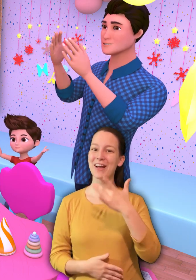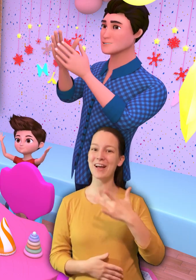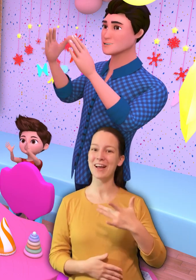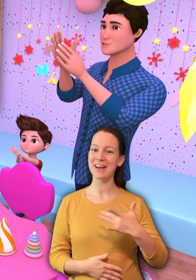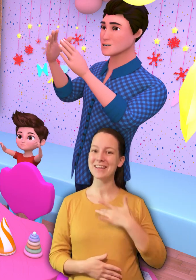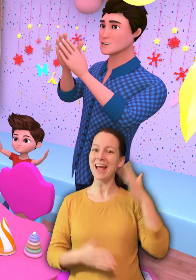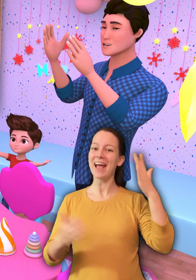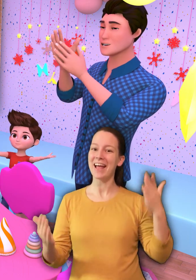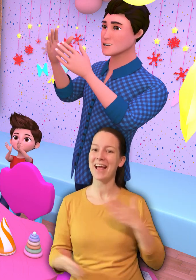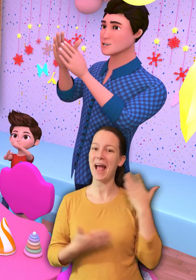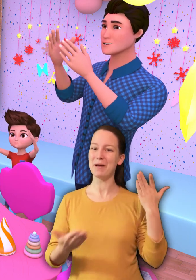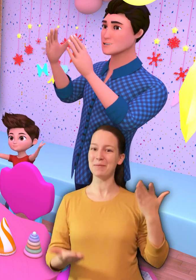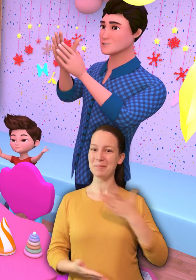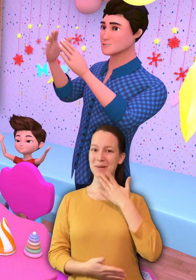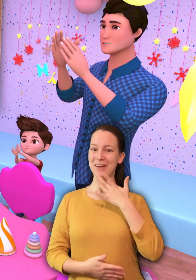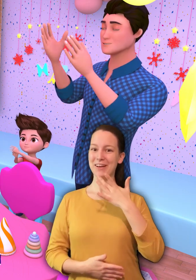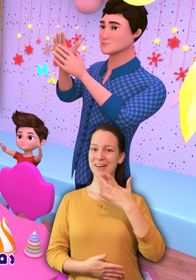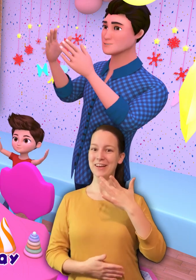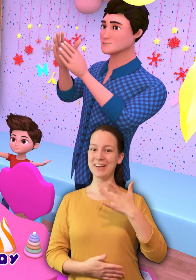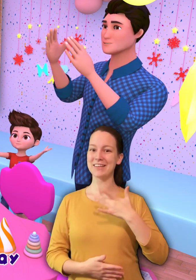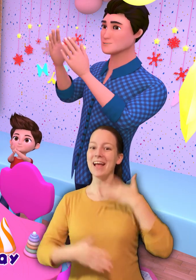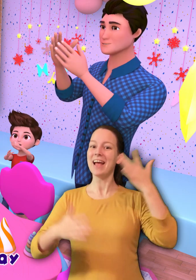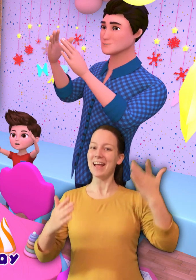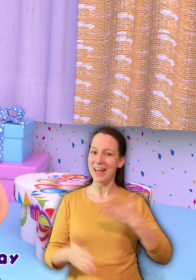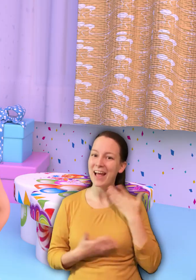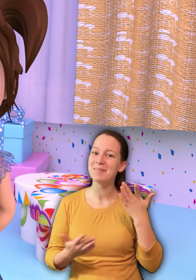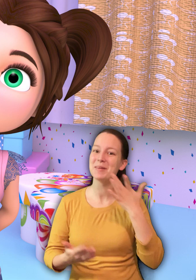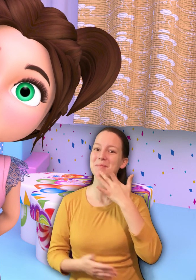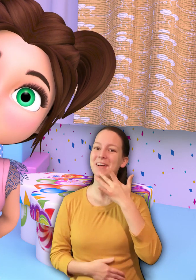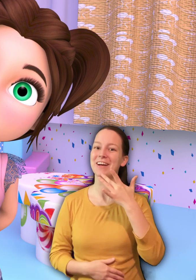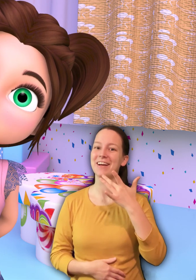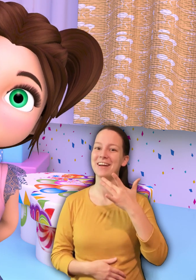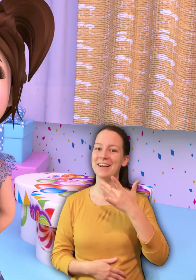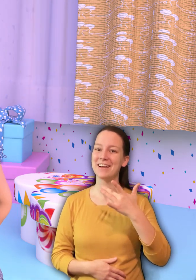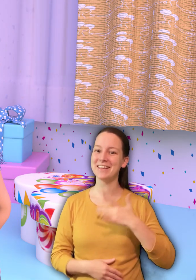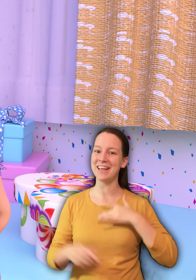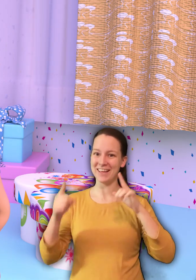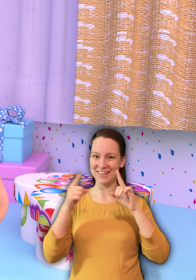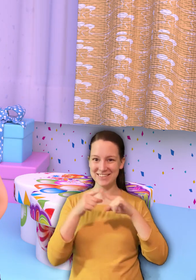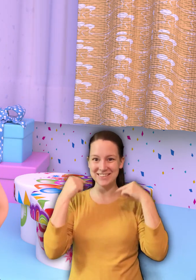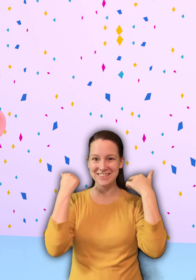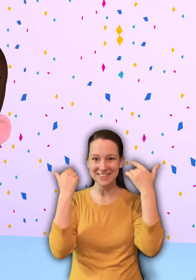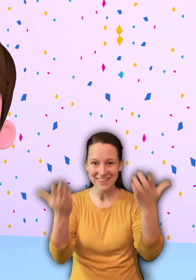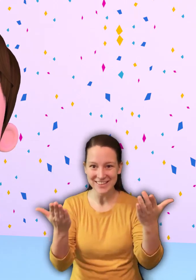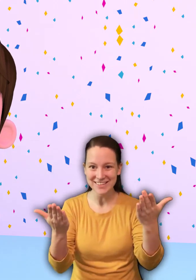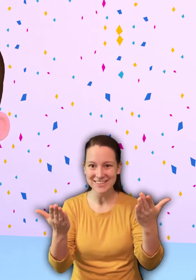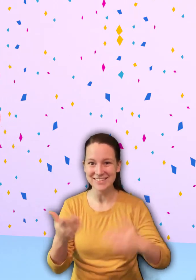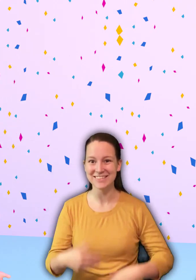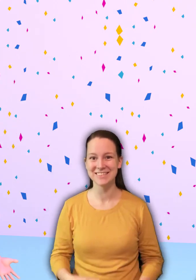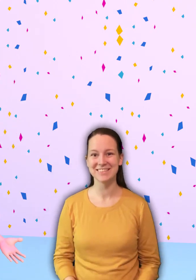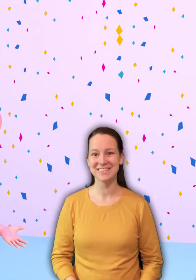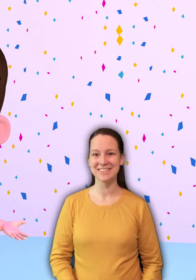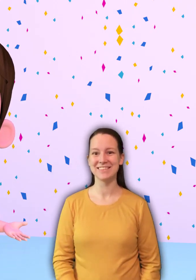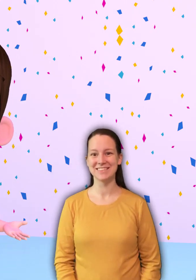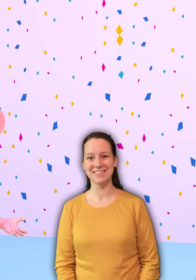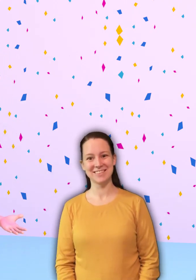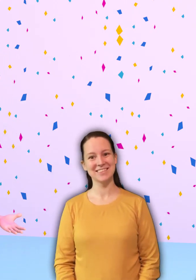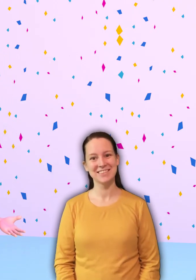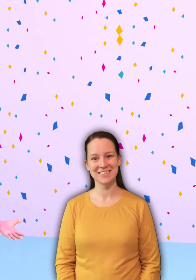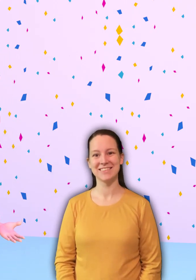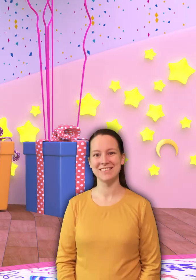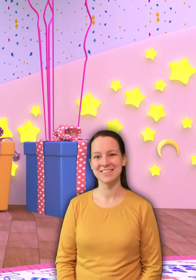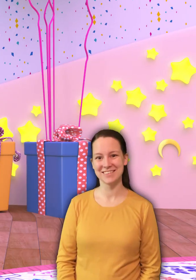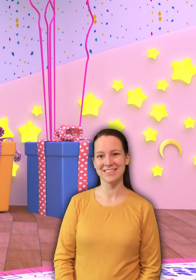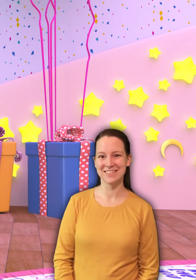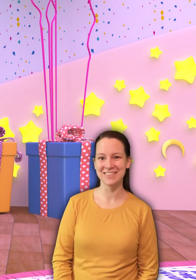happy birthday happy birthday happy birthday to you